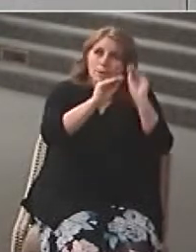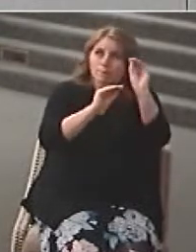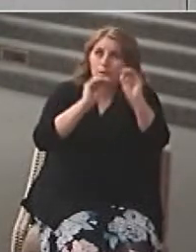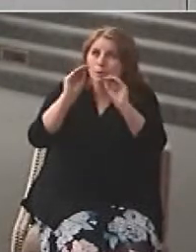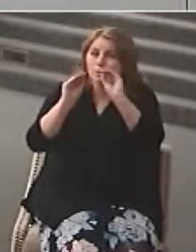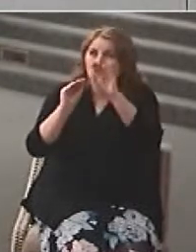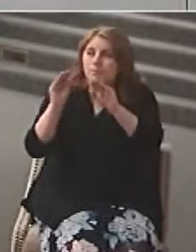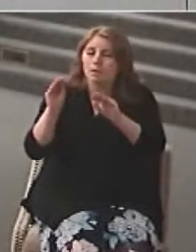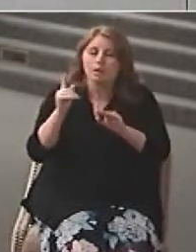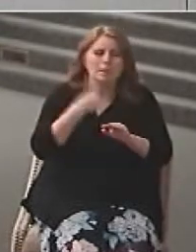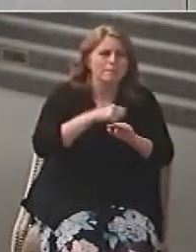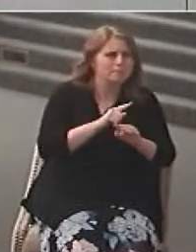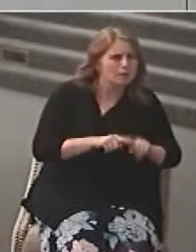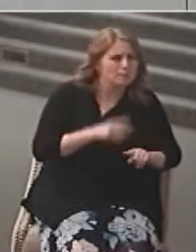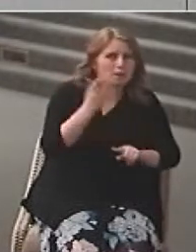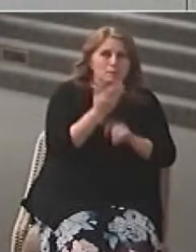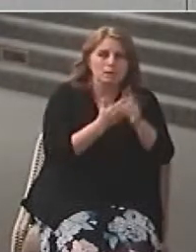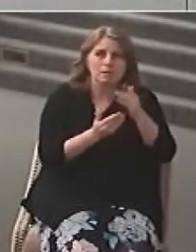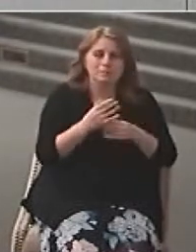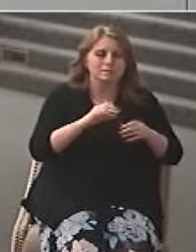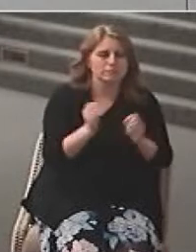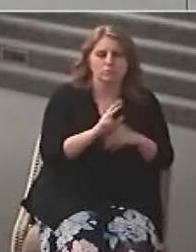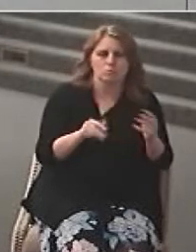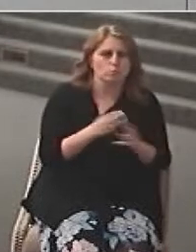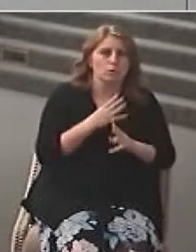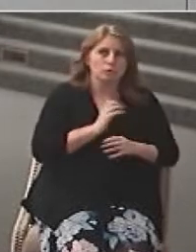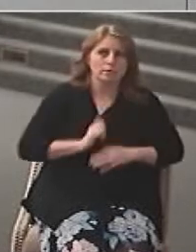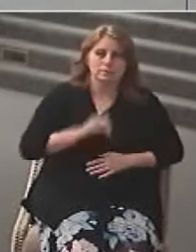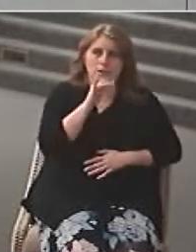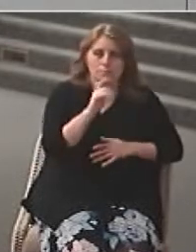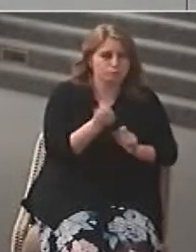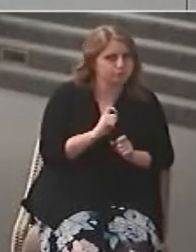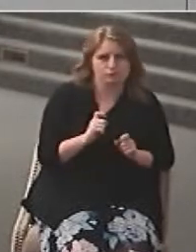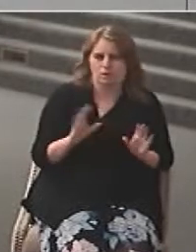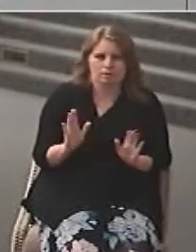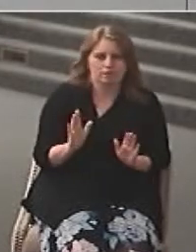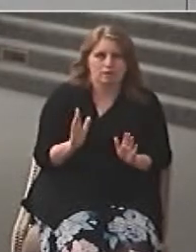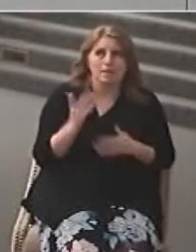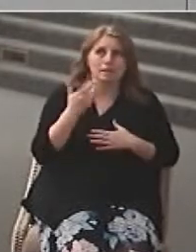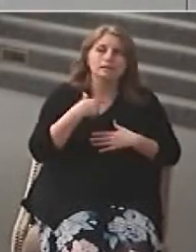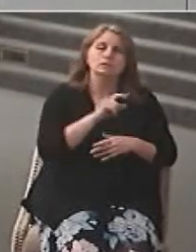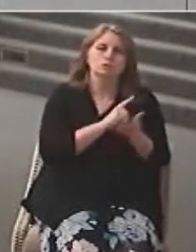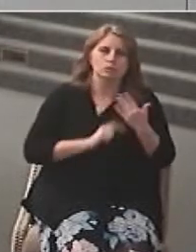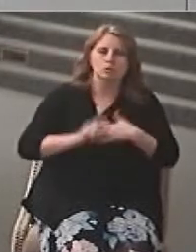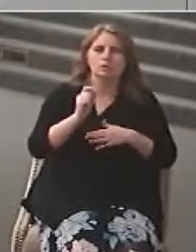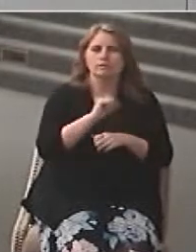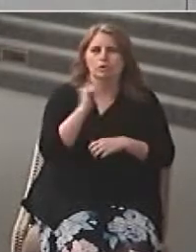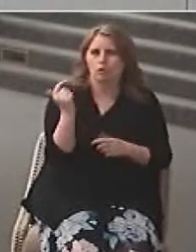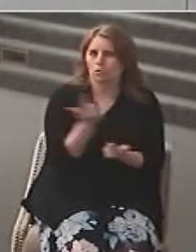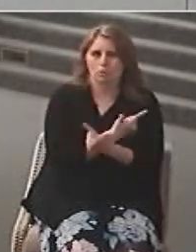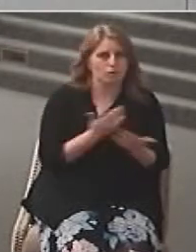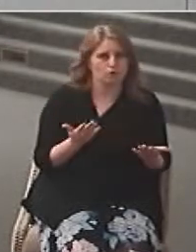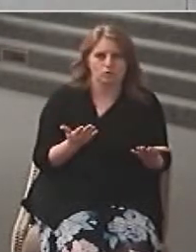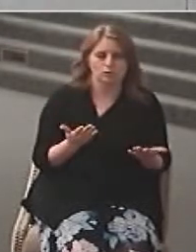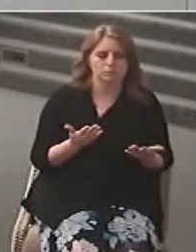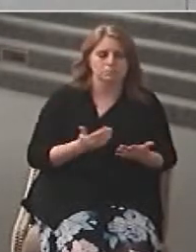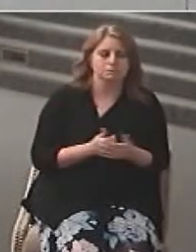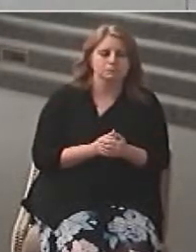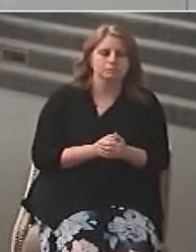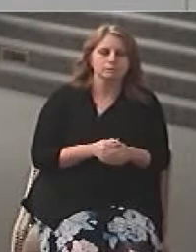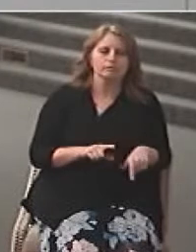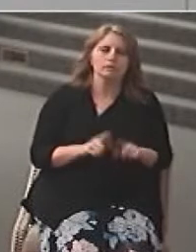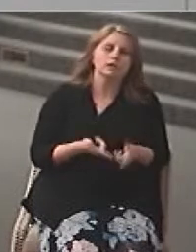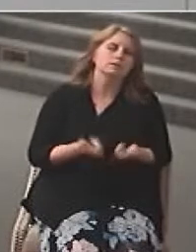There's nothing in this world that Christ is not in control of. It makes Him Lord of everything, Lord of all. But